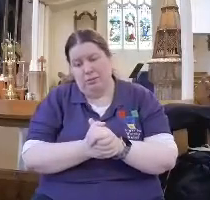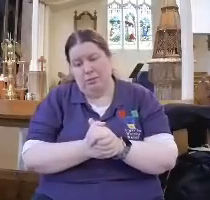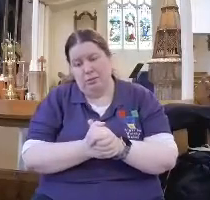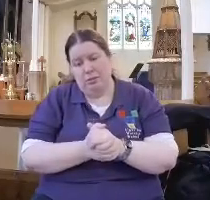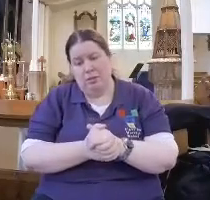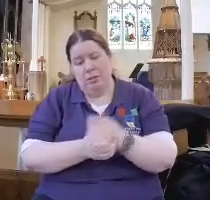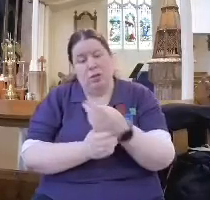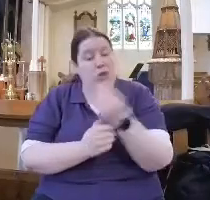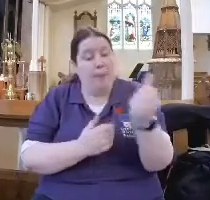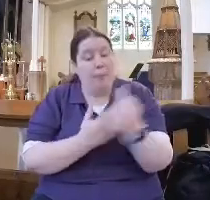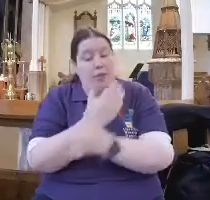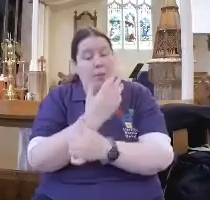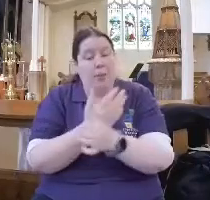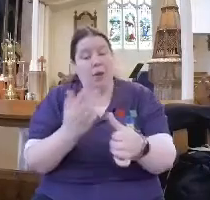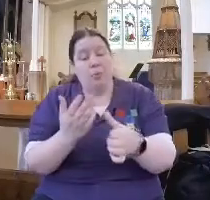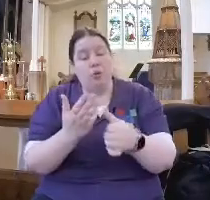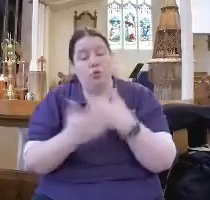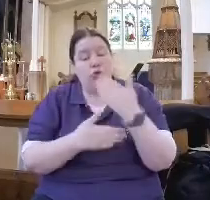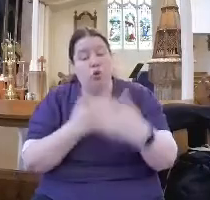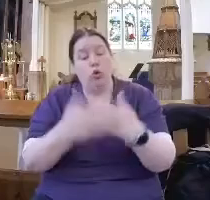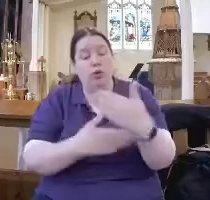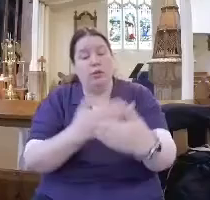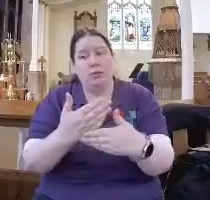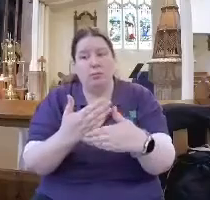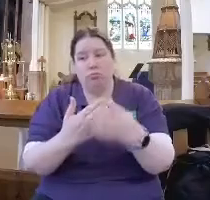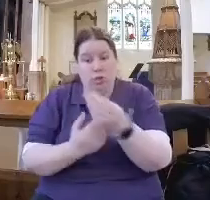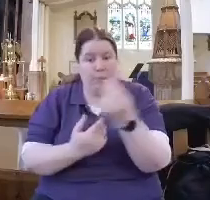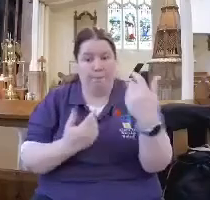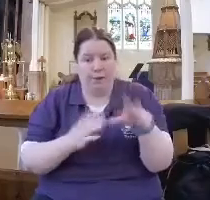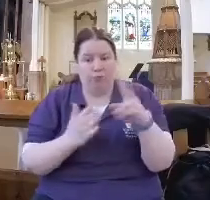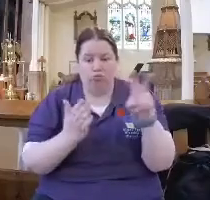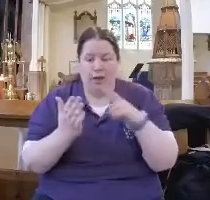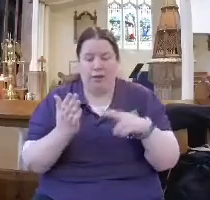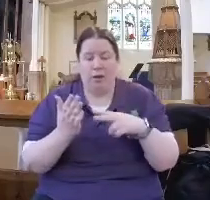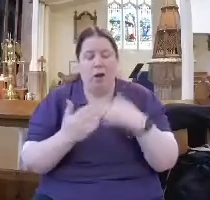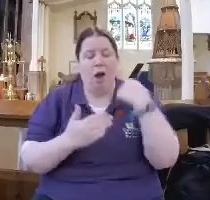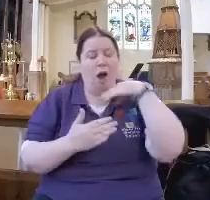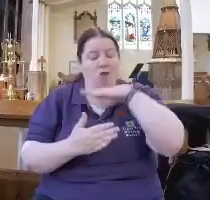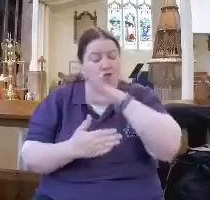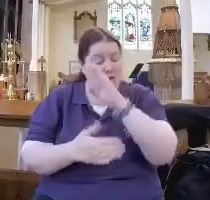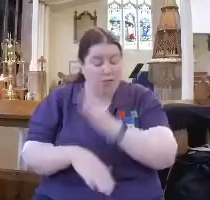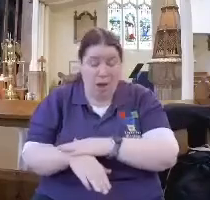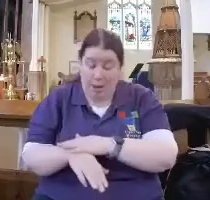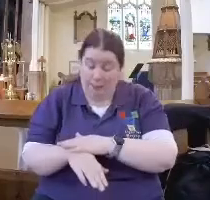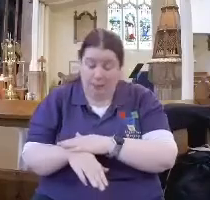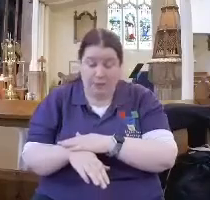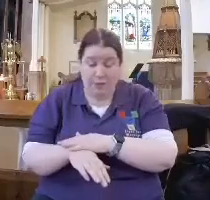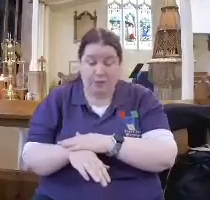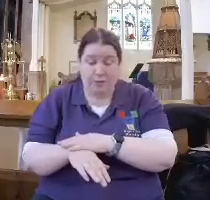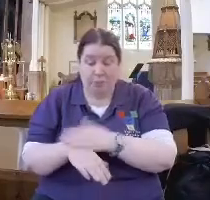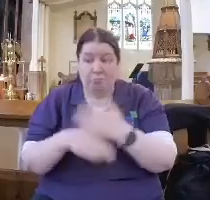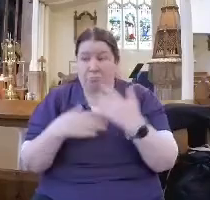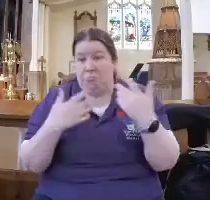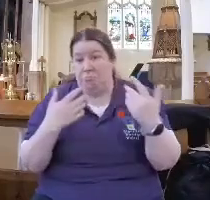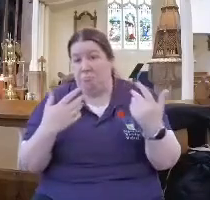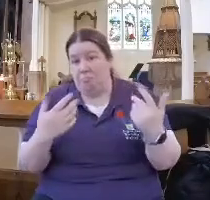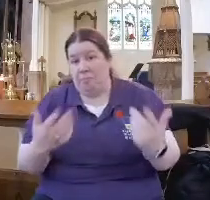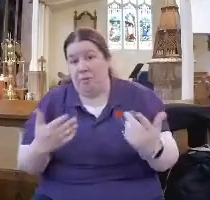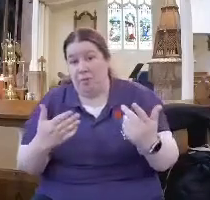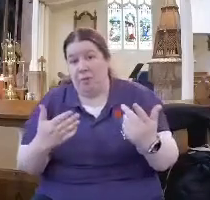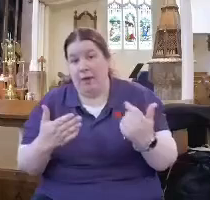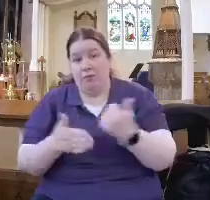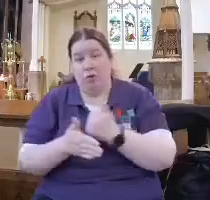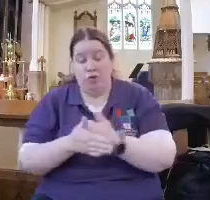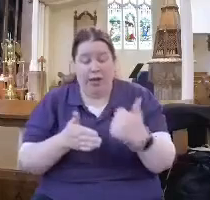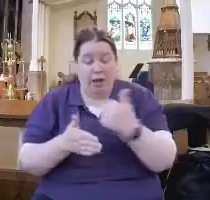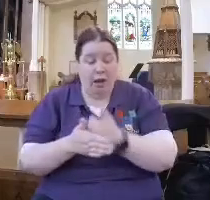some of the Bible stories, the Daniel stories, some of us have read hundreds of times. You could even argue, if you've got a regular standing